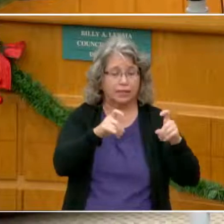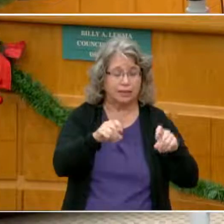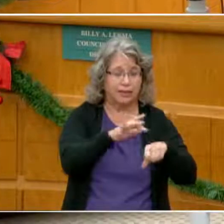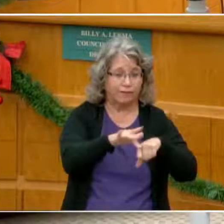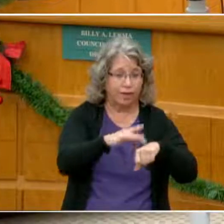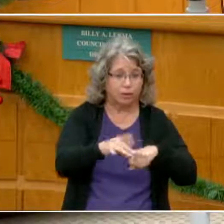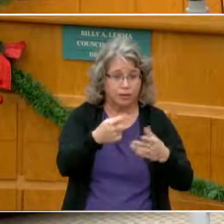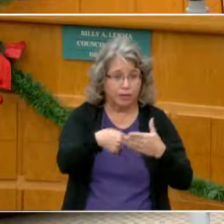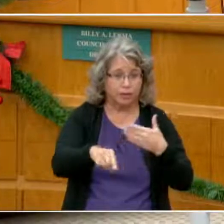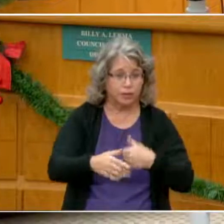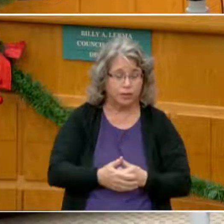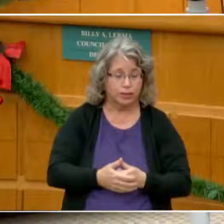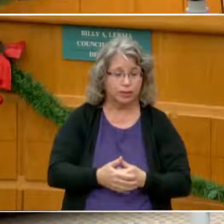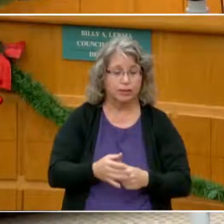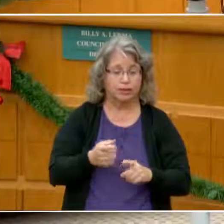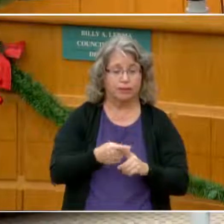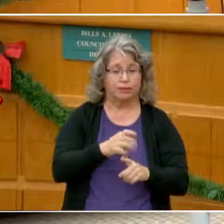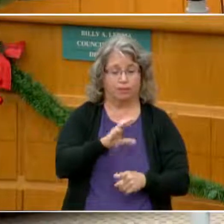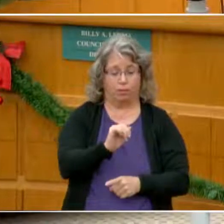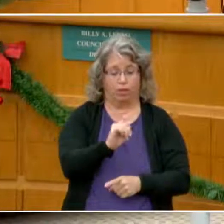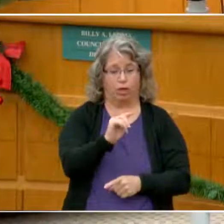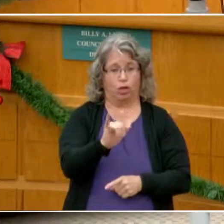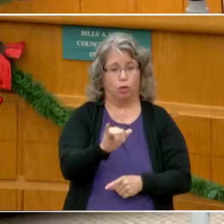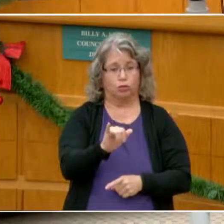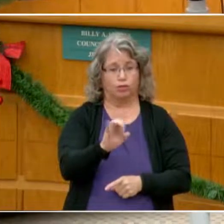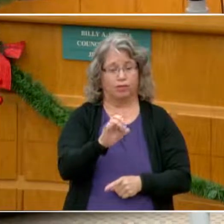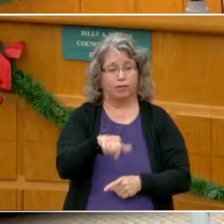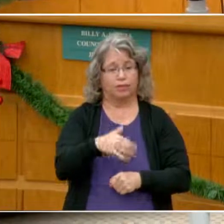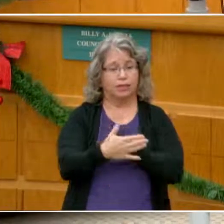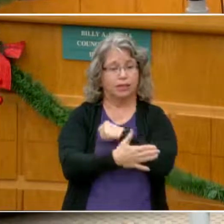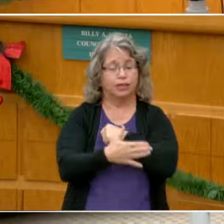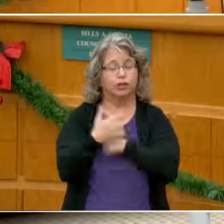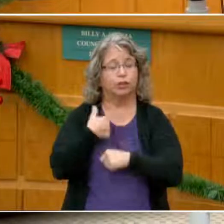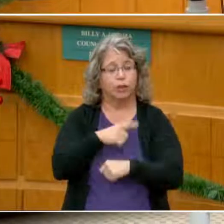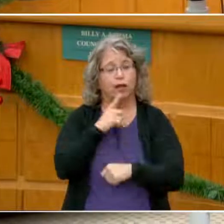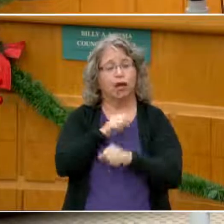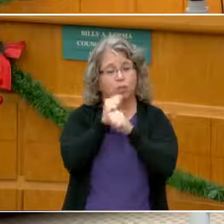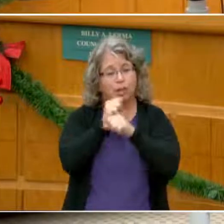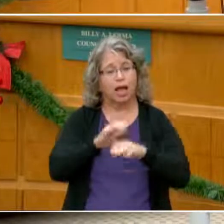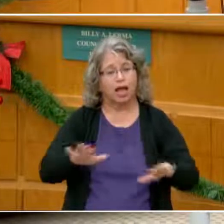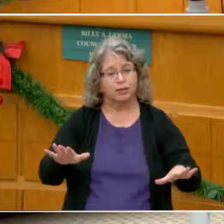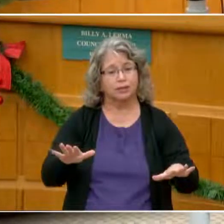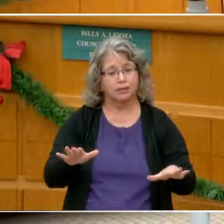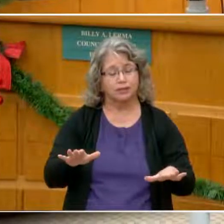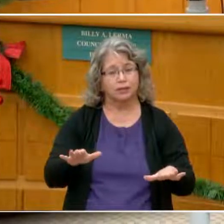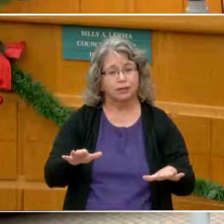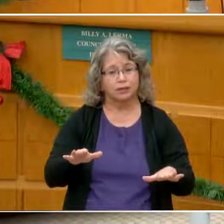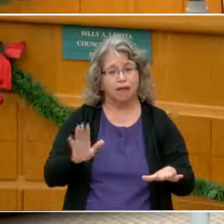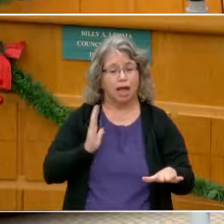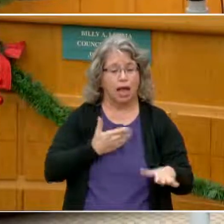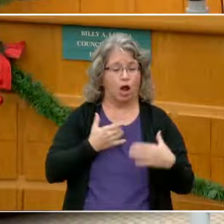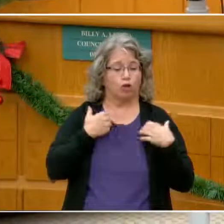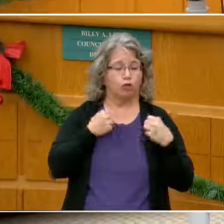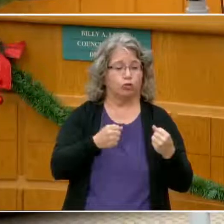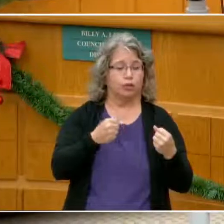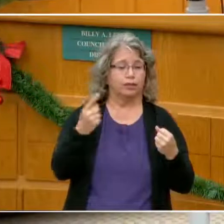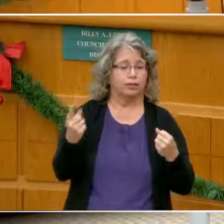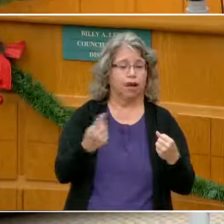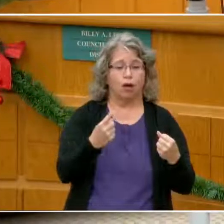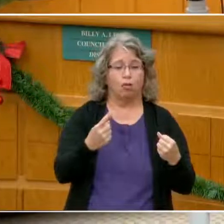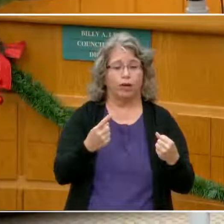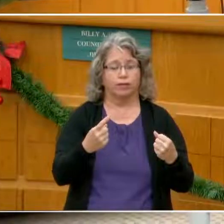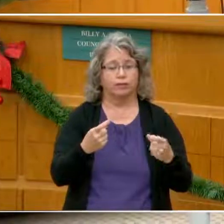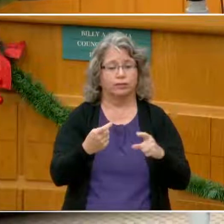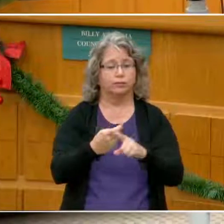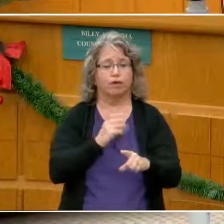From the coast to the country, we're truly blessed. And our strength has always been powered by our people. Those that you knew